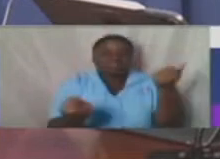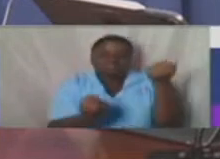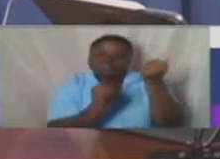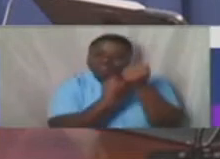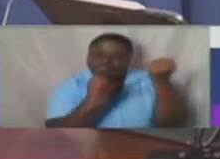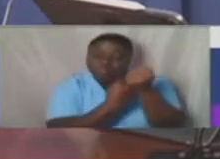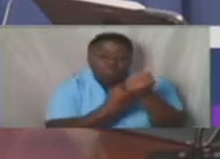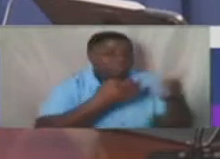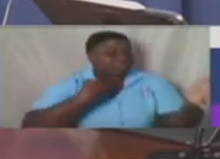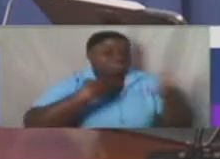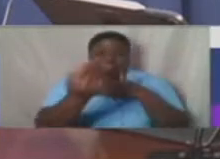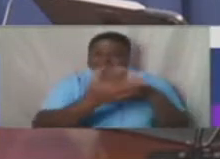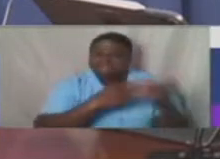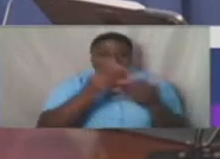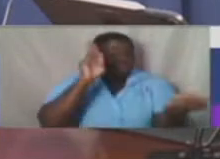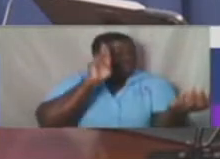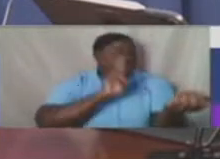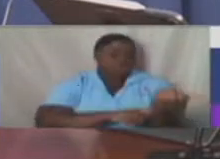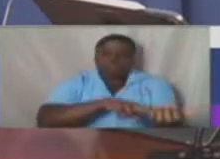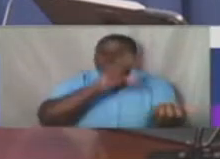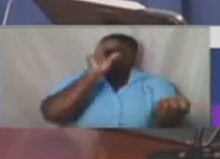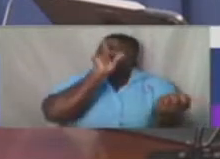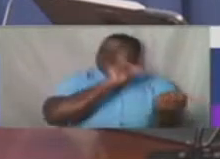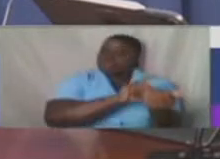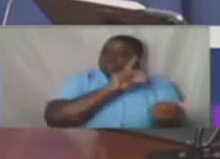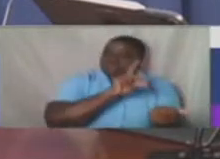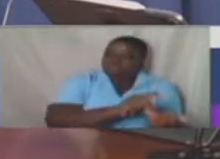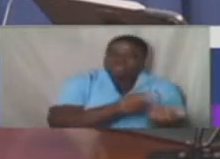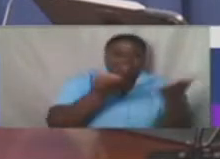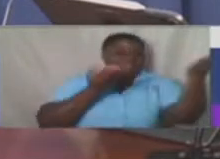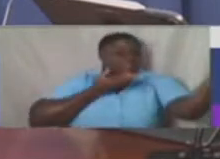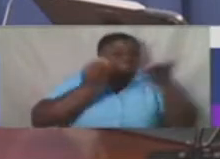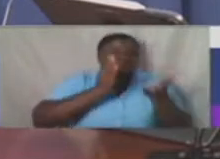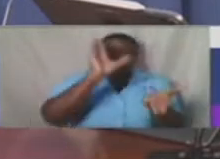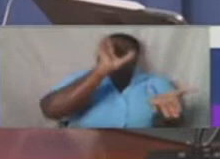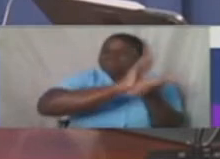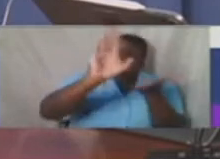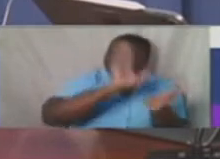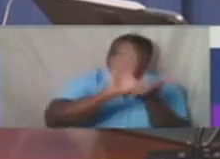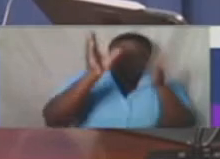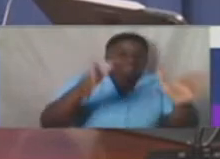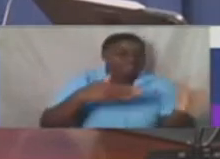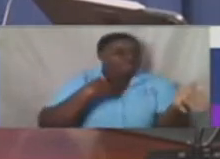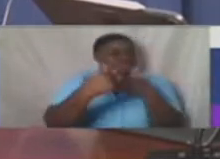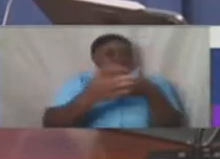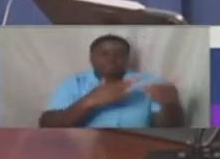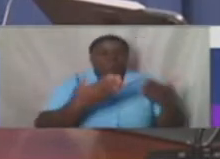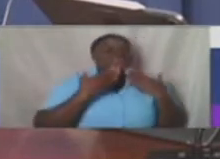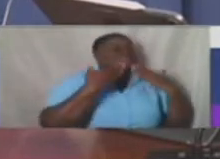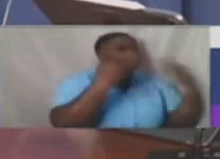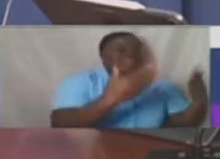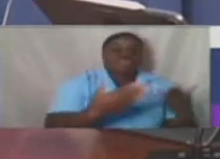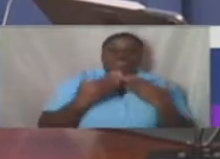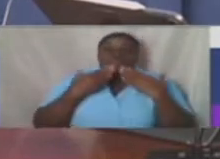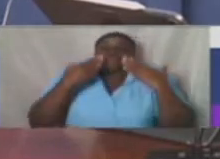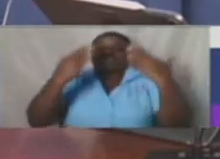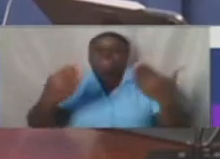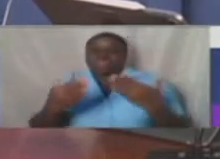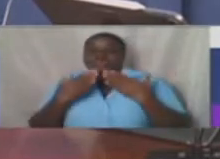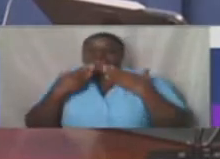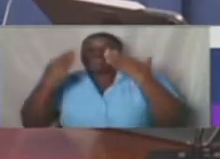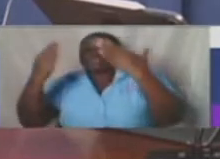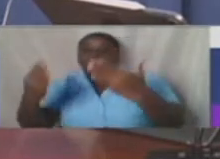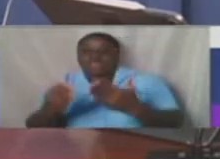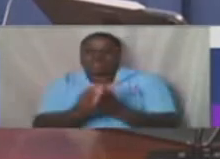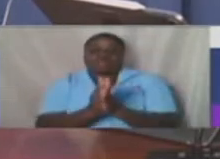sanitation, every single frontline worker. Thank you, thank you, thank you. So the vaccine